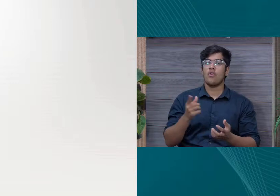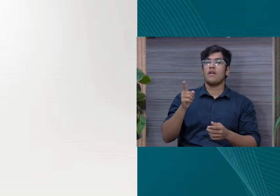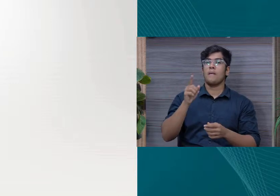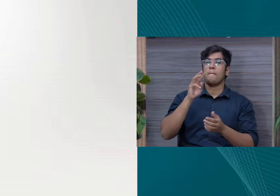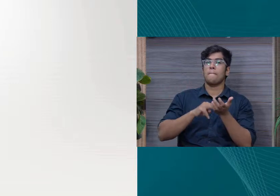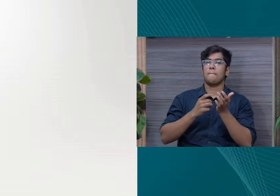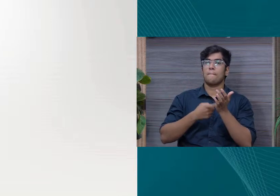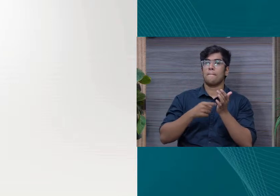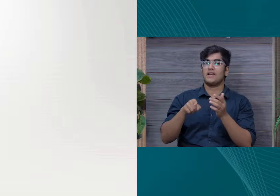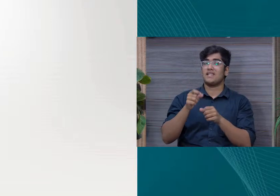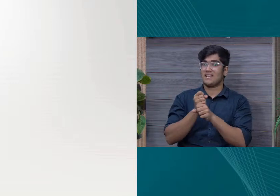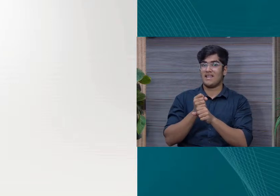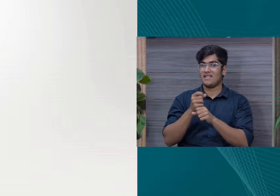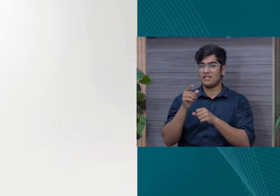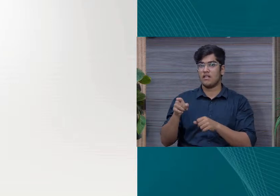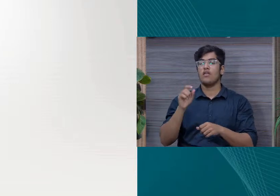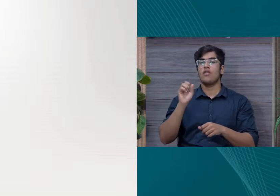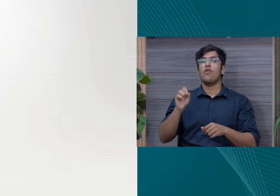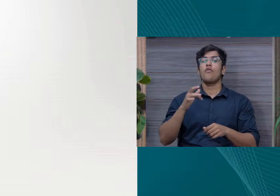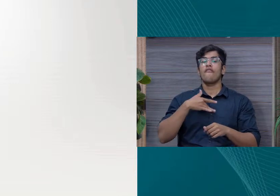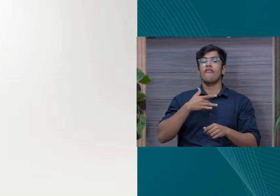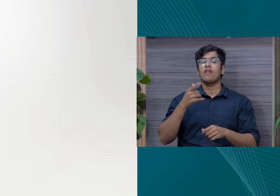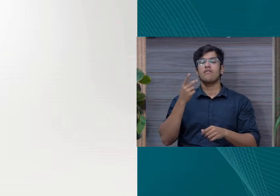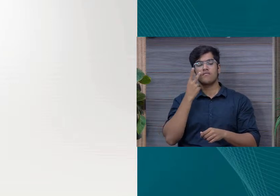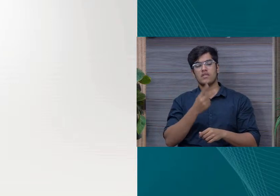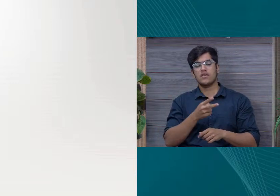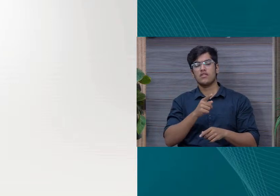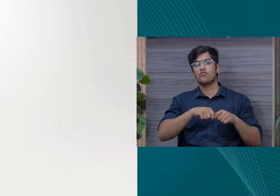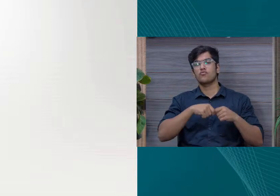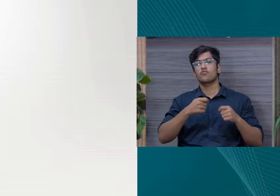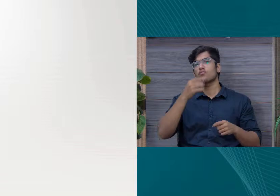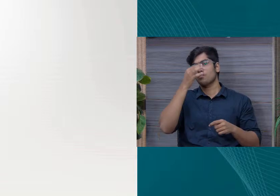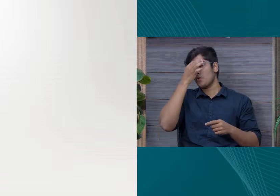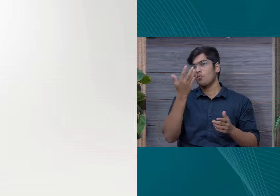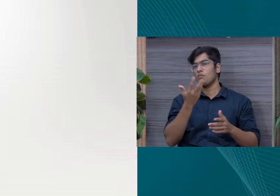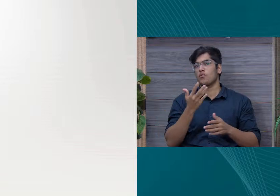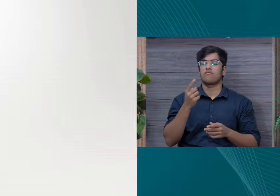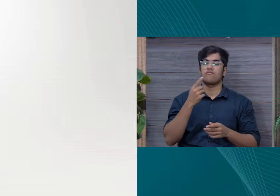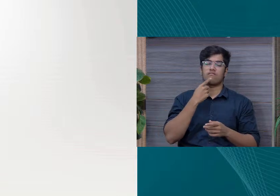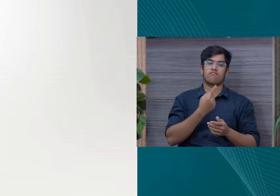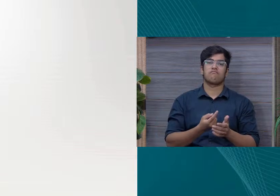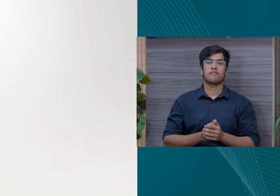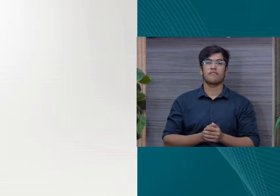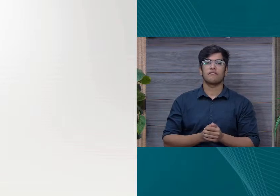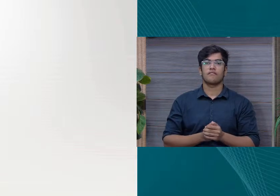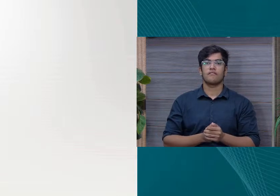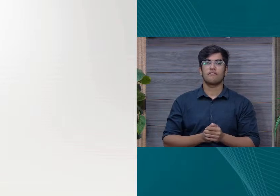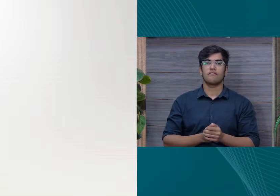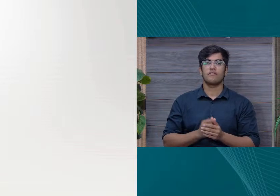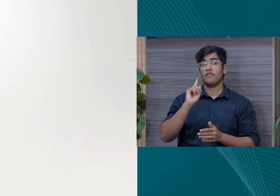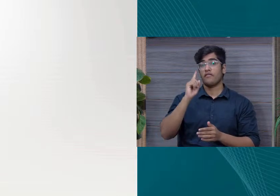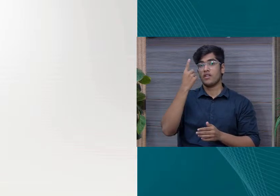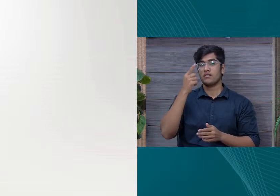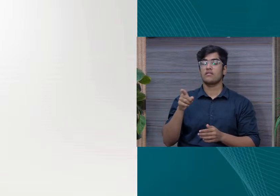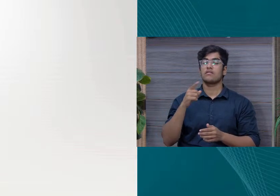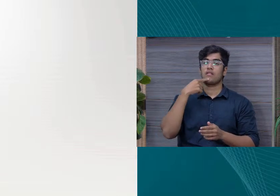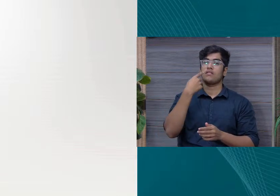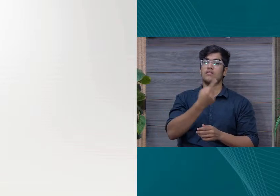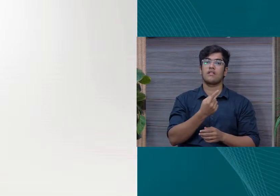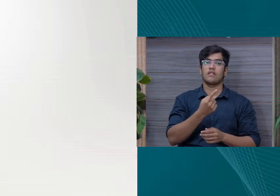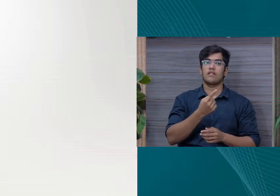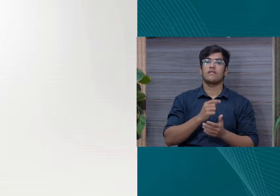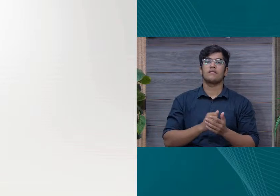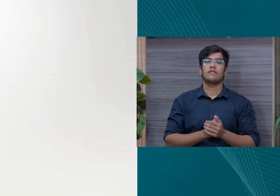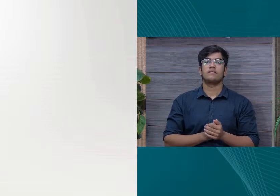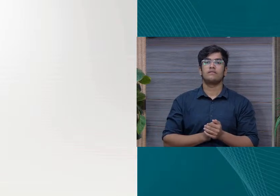to tell what was the fault in the shoes. So here, firstly, Mr. Gessler corrected the author.